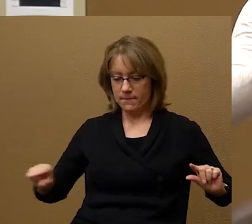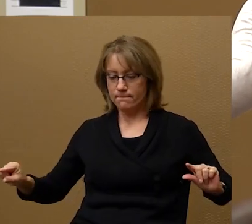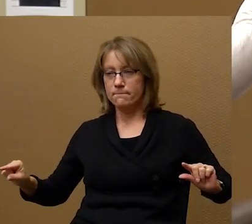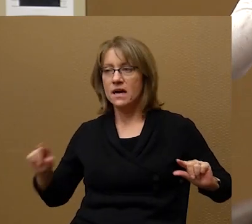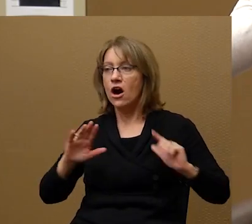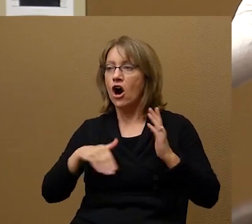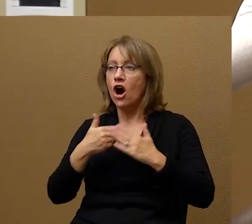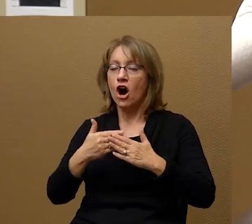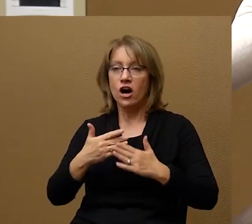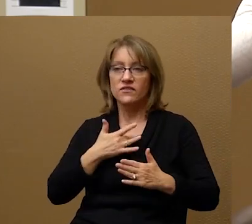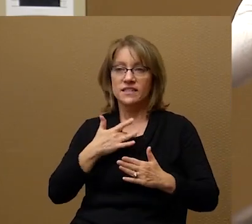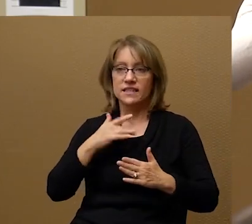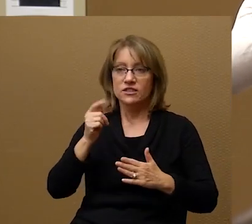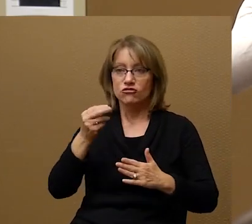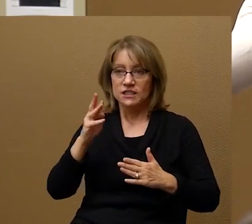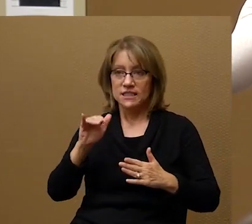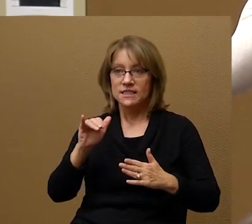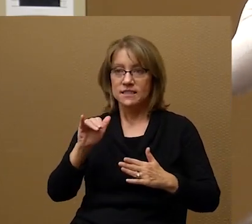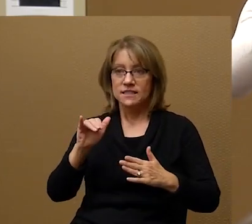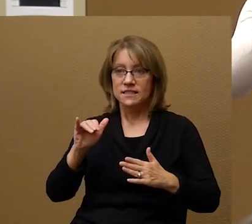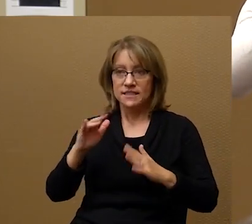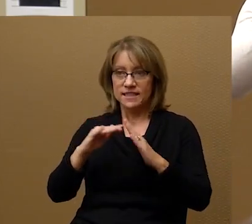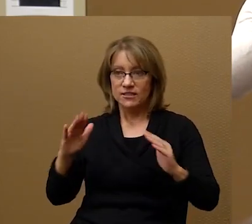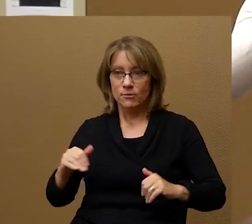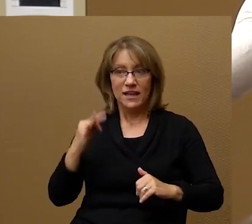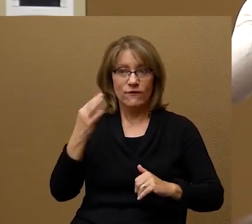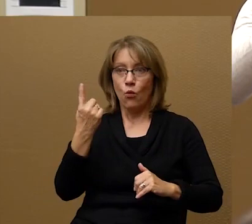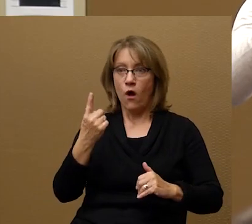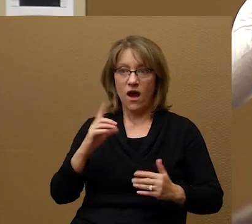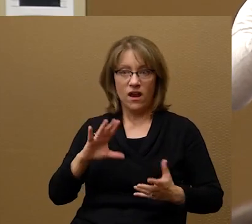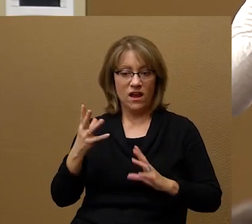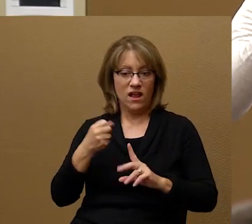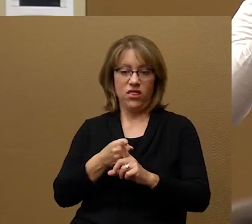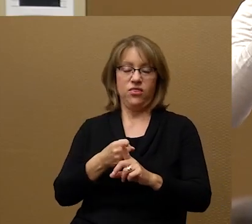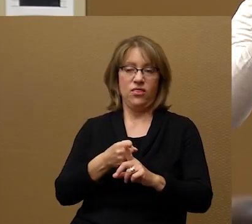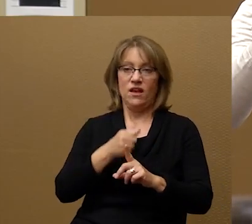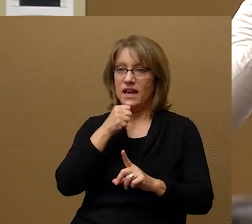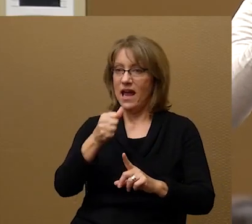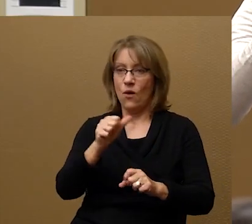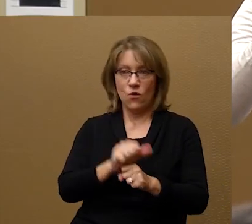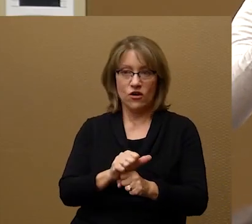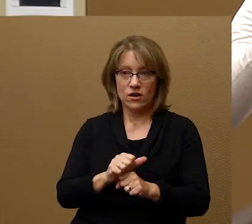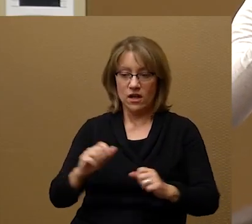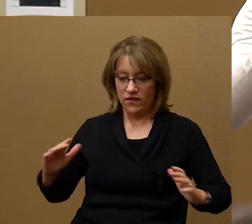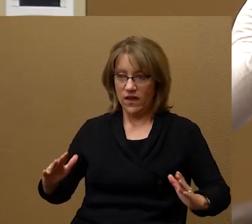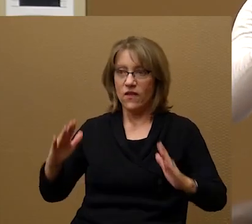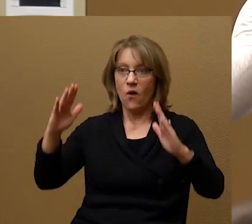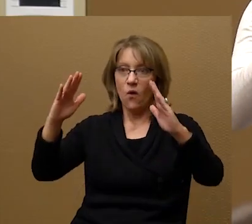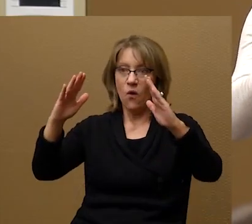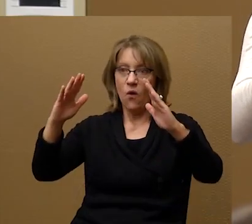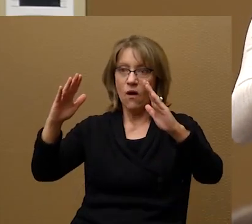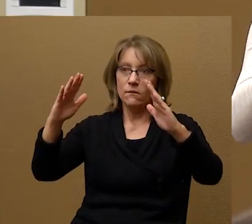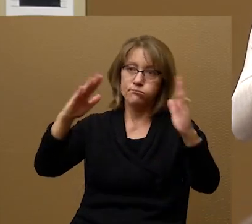systems. And if one of those is not working, the whole pyramid might be shifted